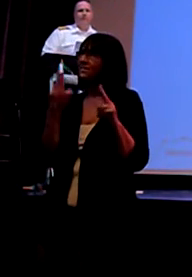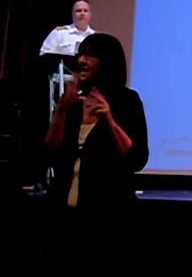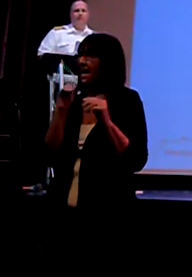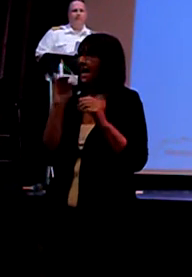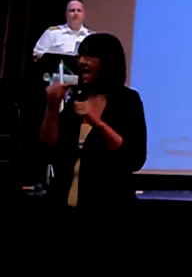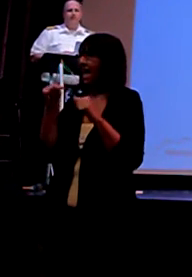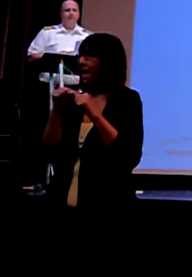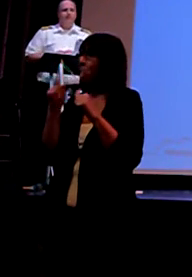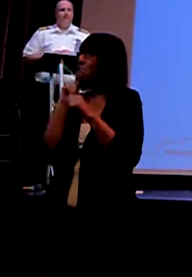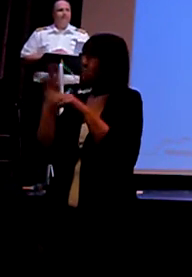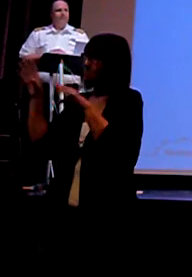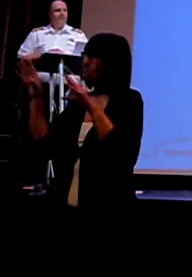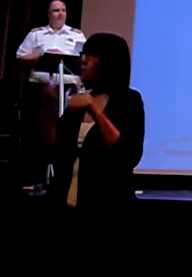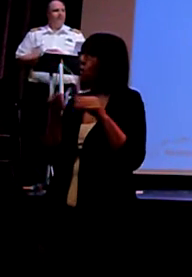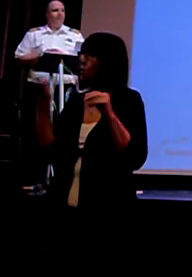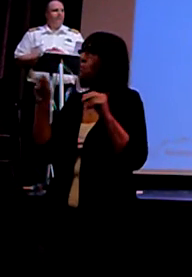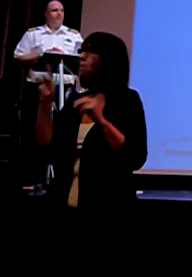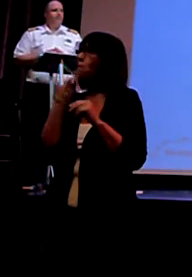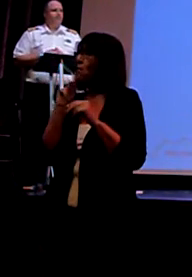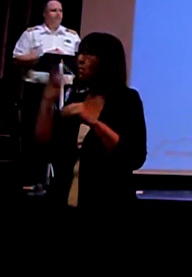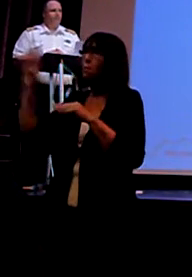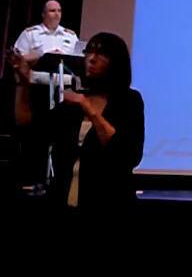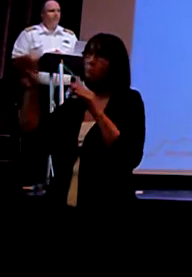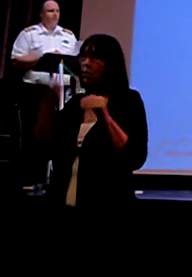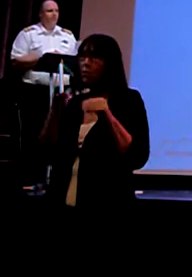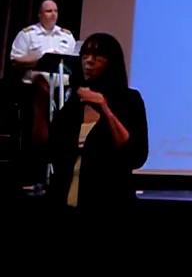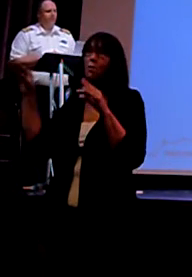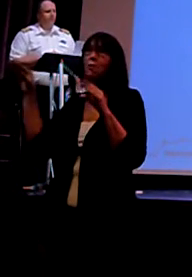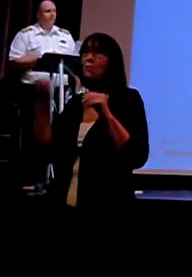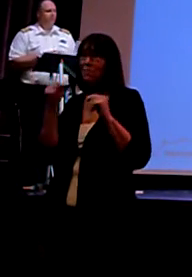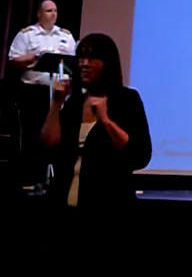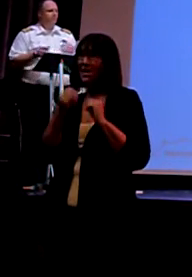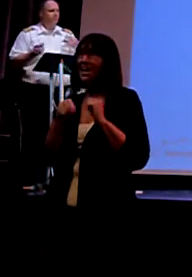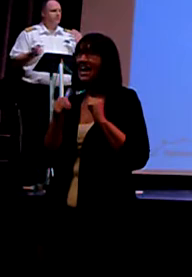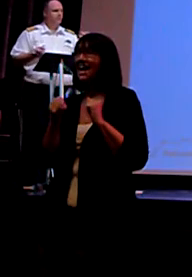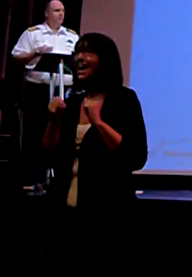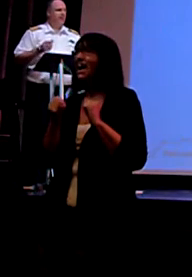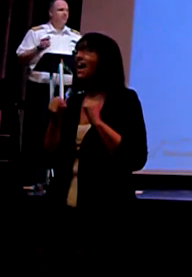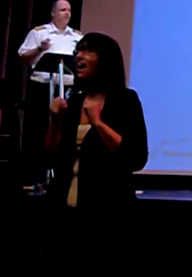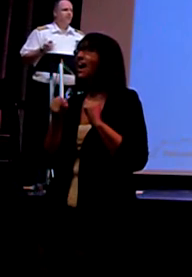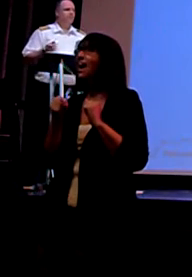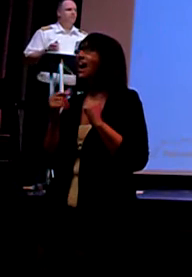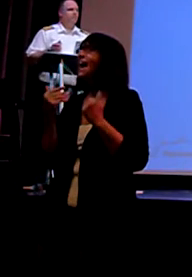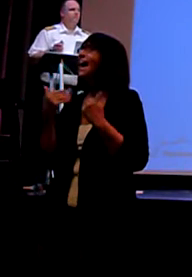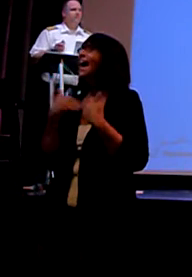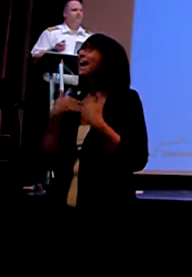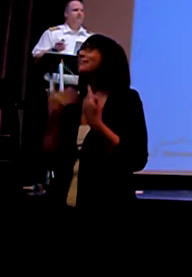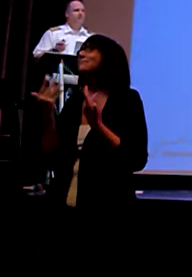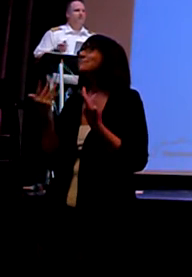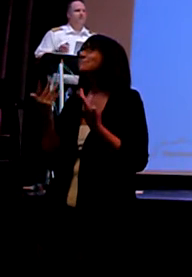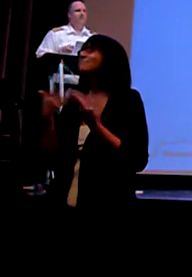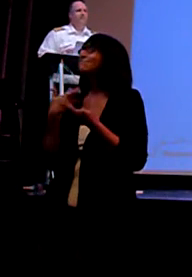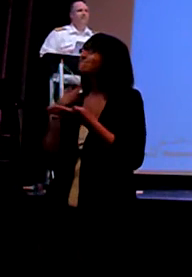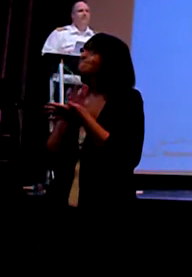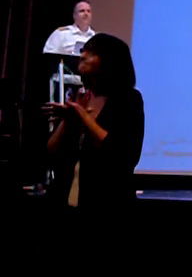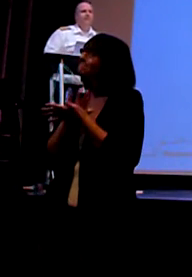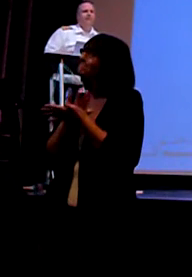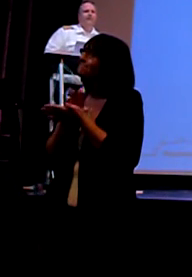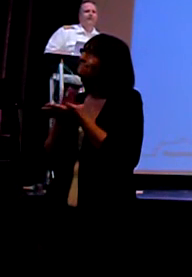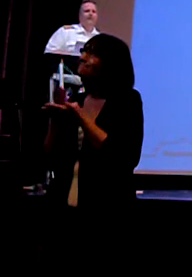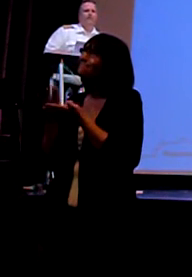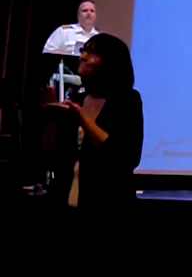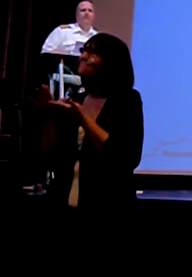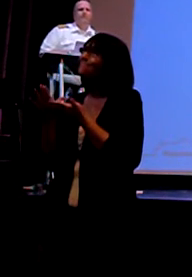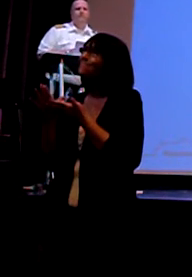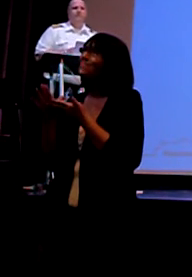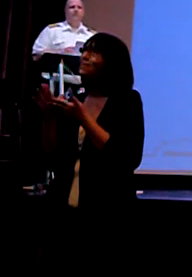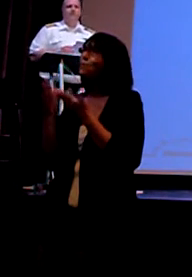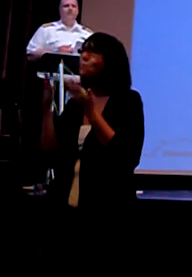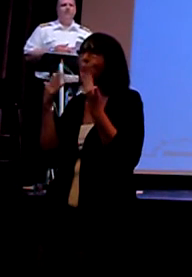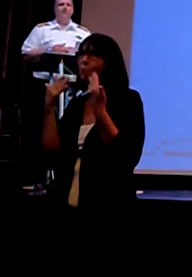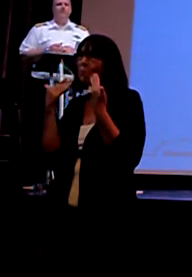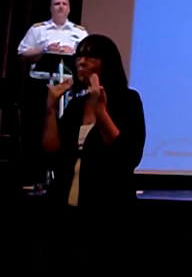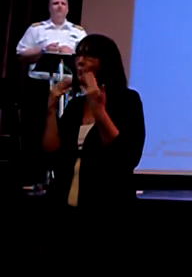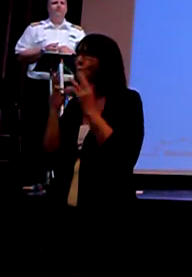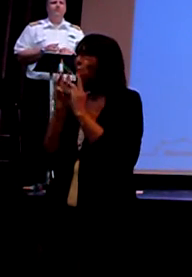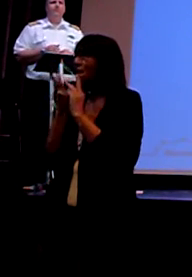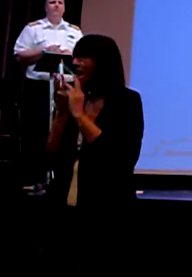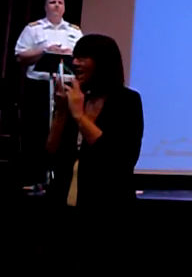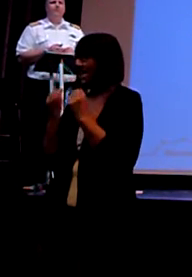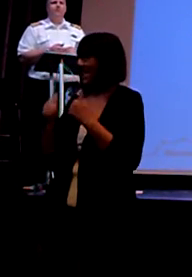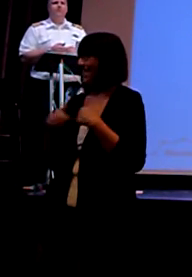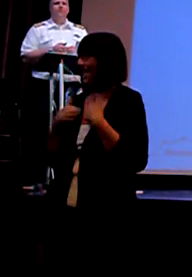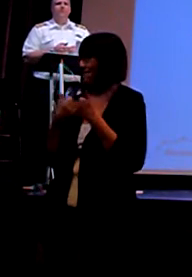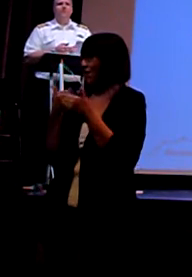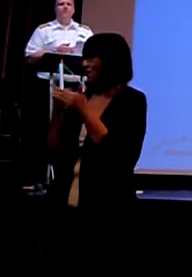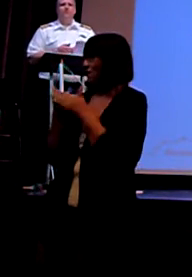area. People are coming there to have a nice climate, live close